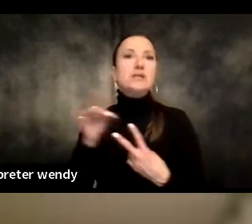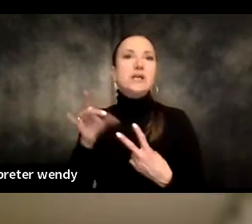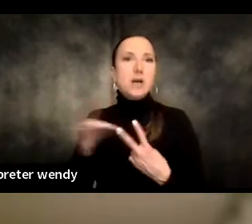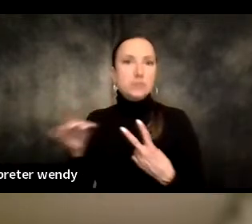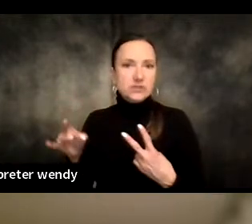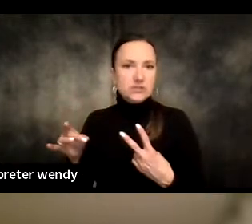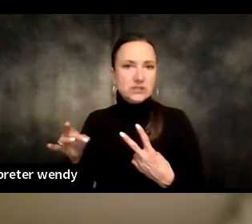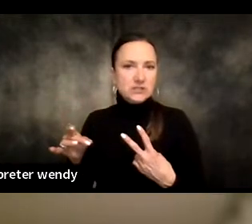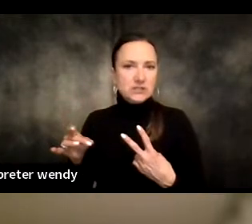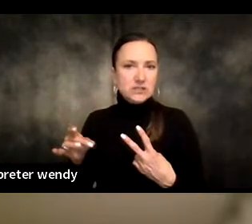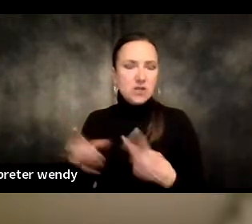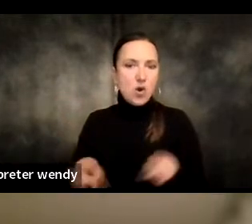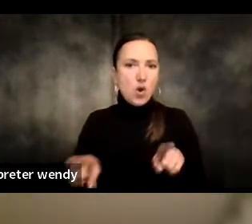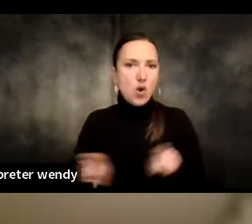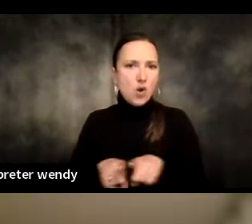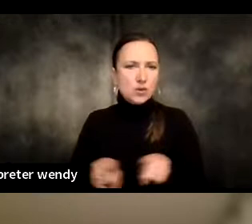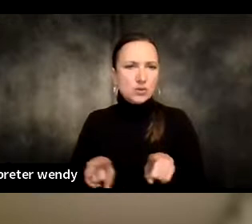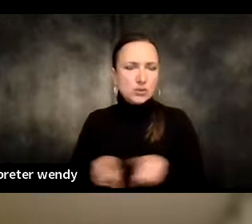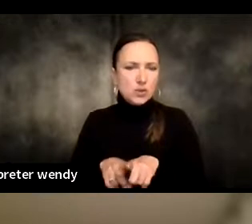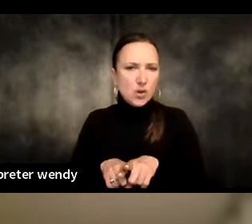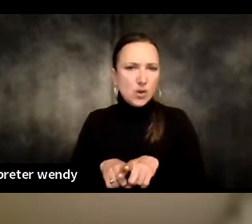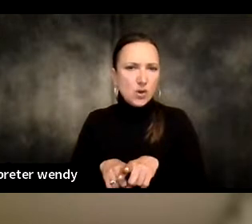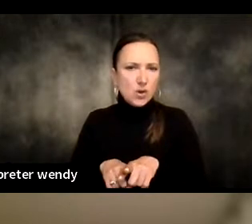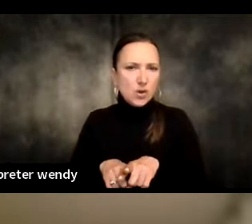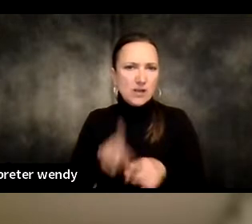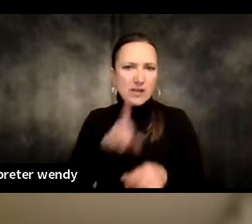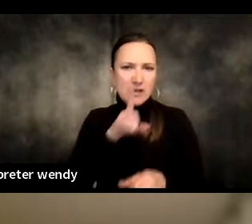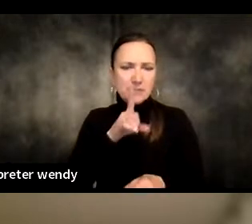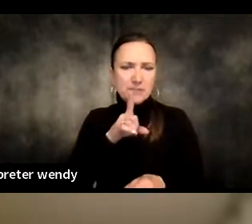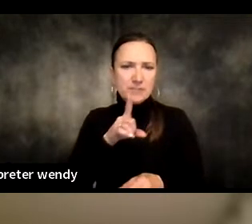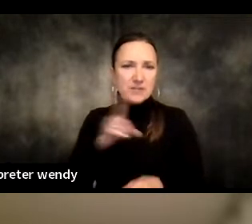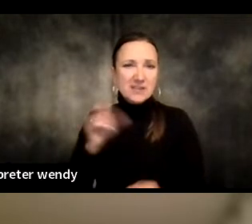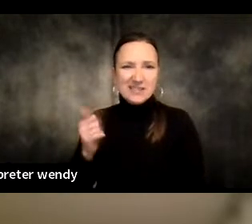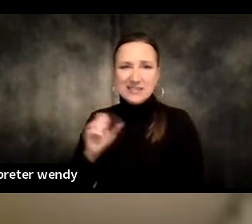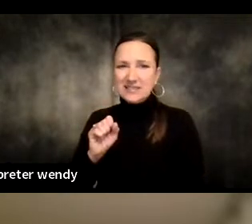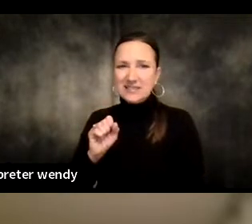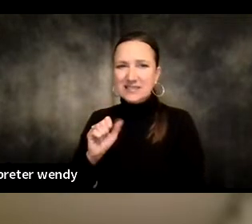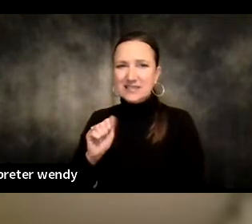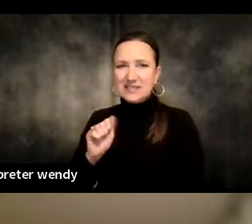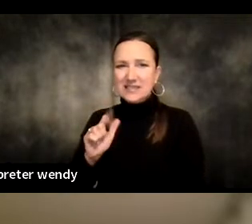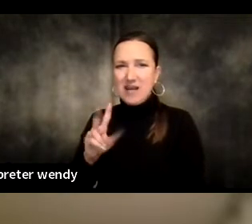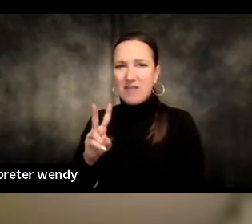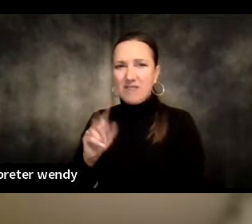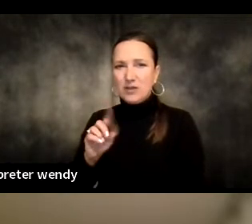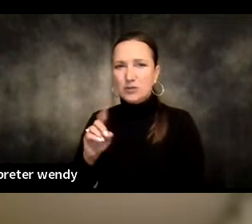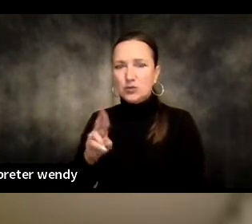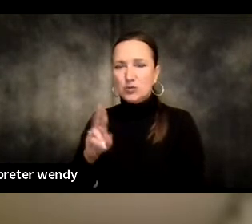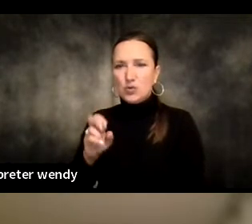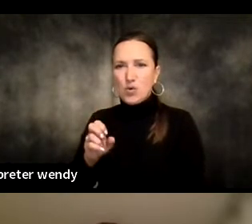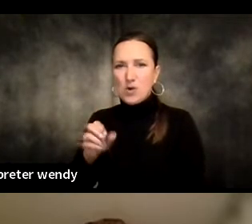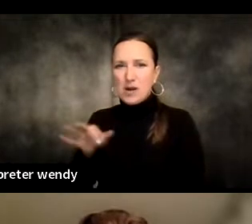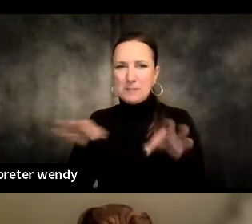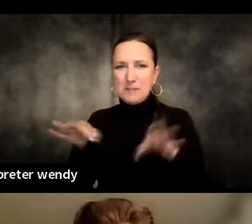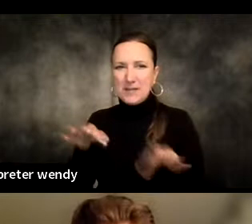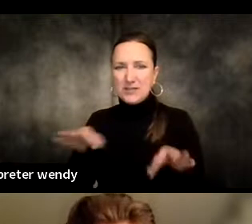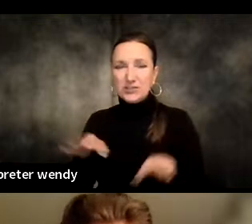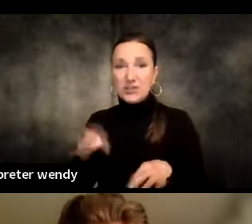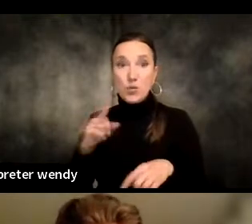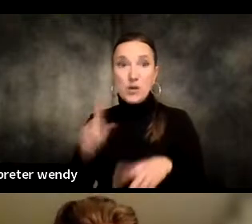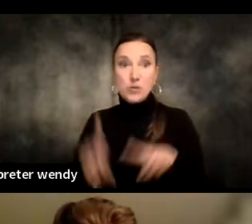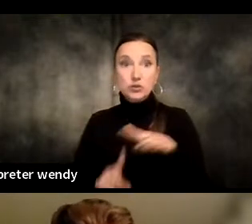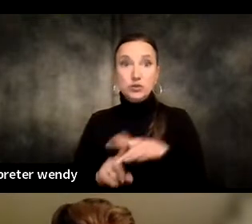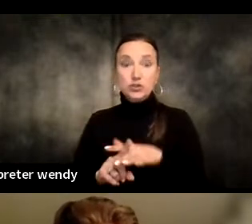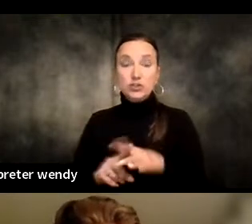before. Also, as Commissioner Salvador had already mentioned, we'll be in Trinidad on Wednesday, the